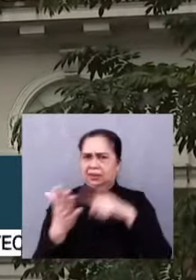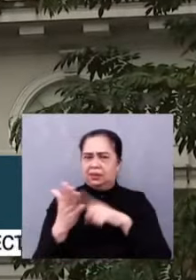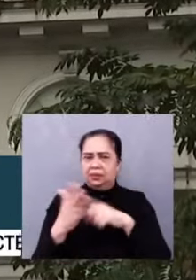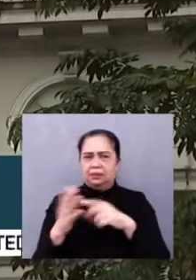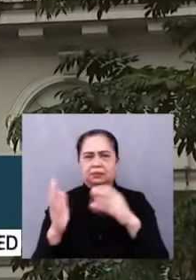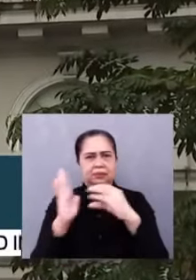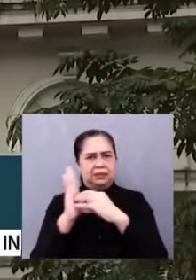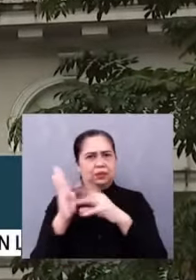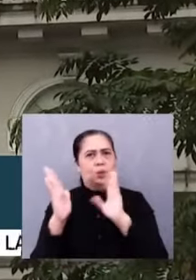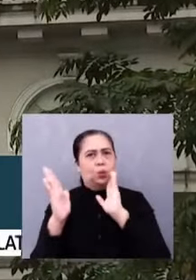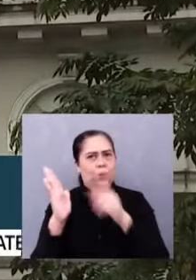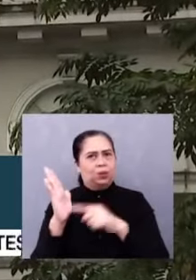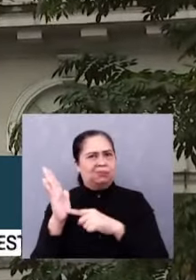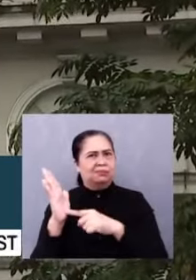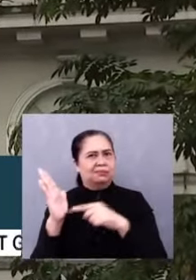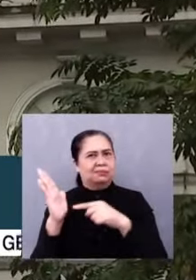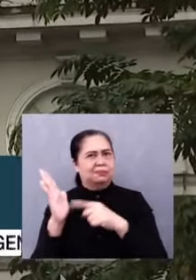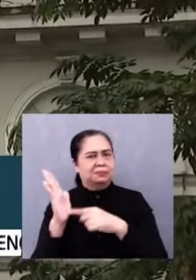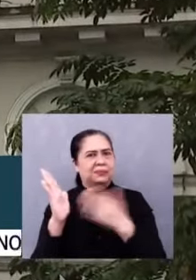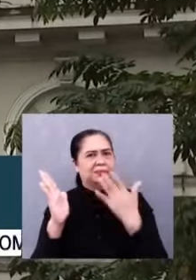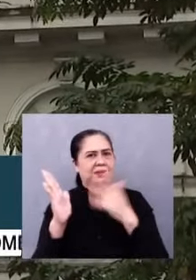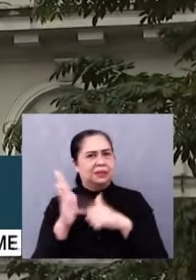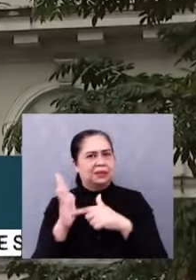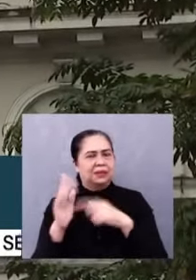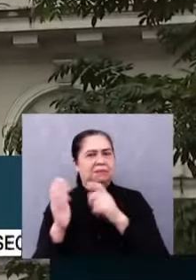would most likely be struck down.